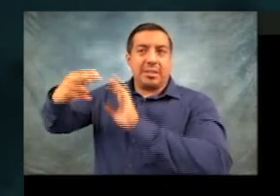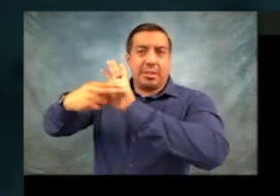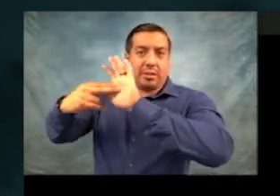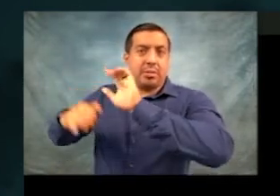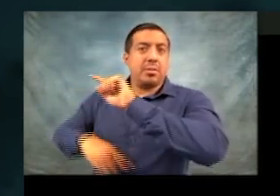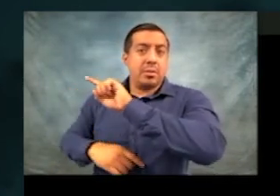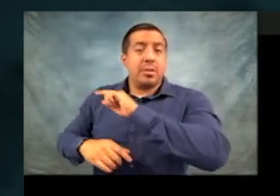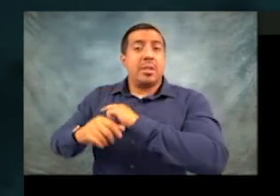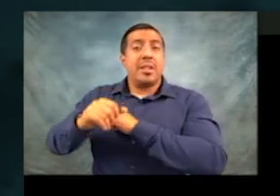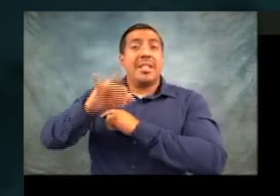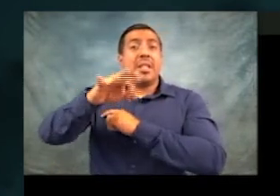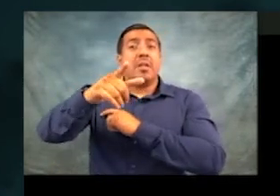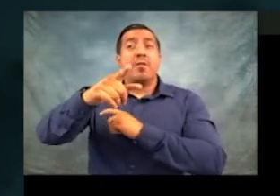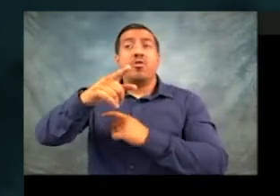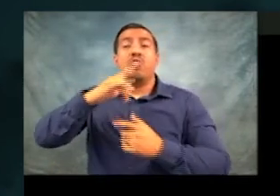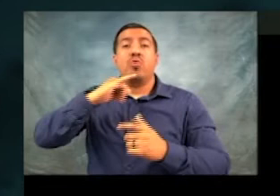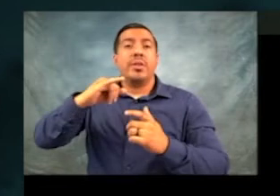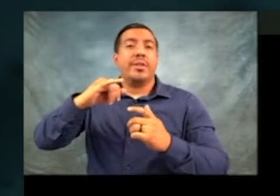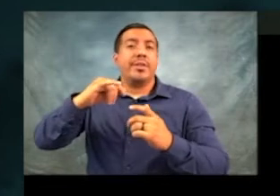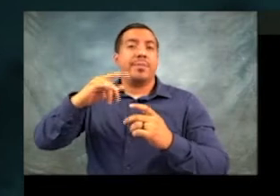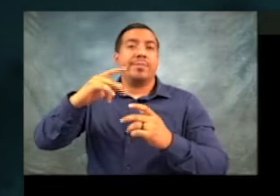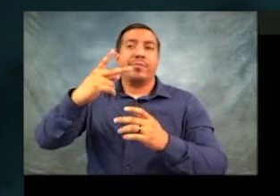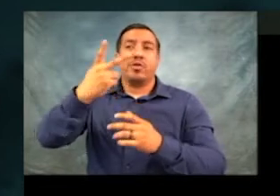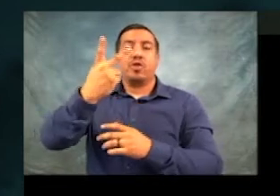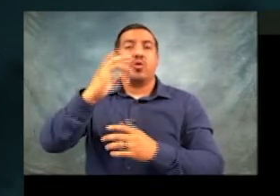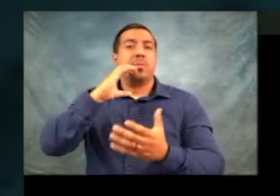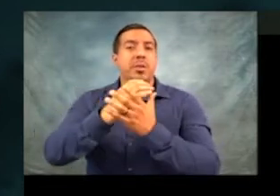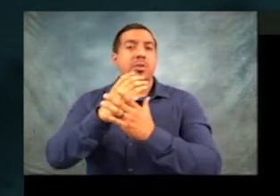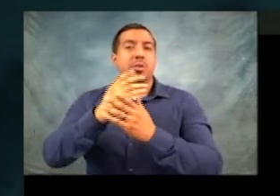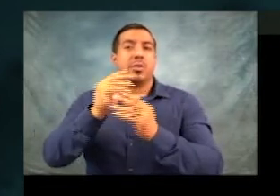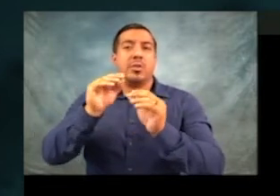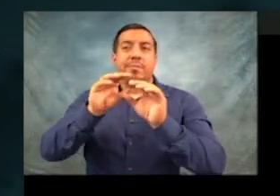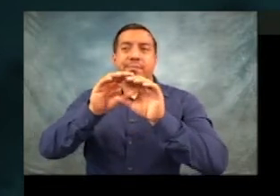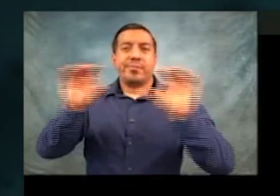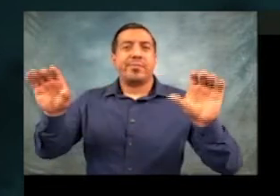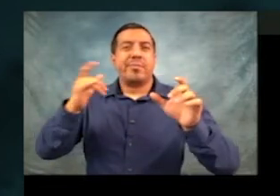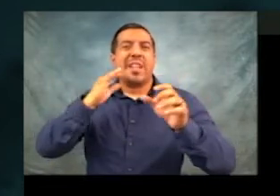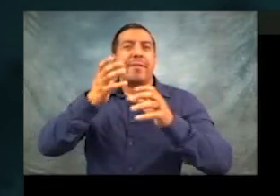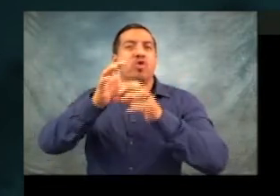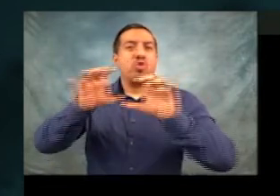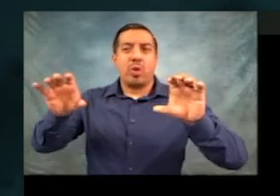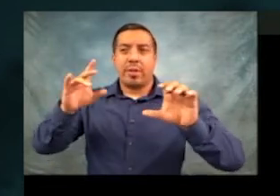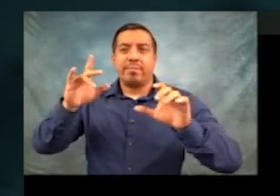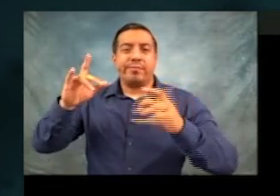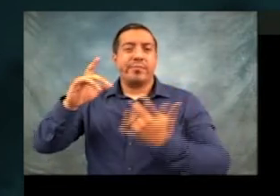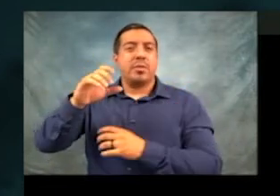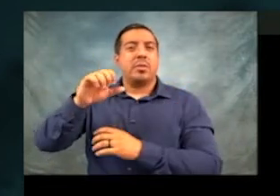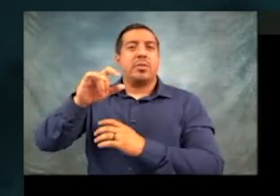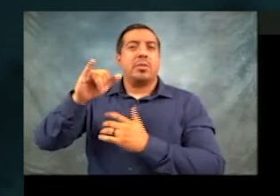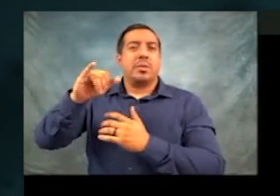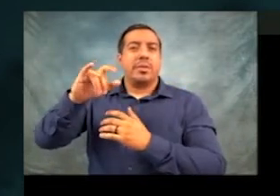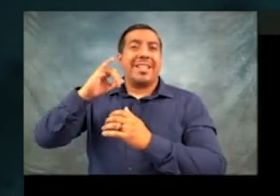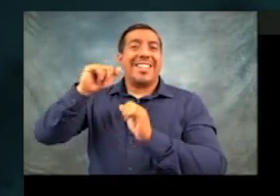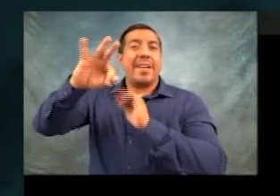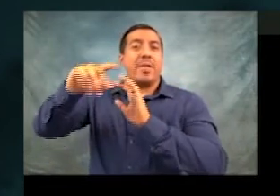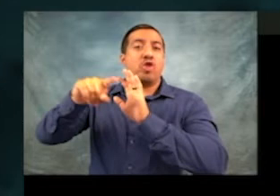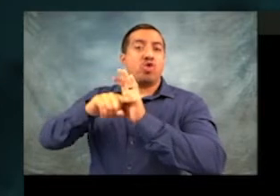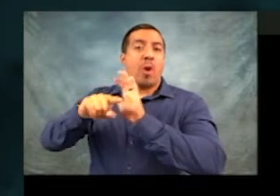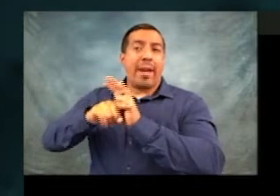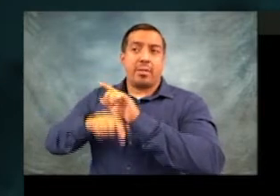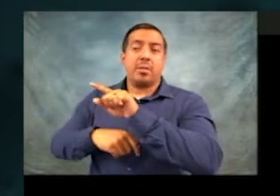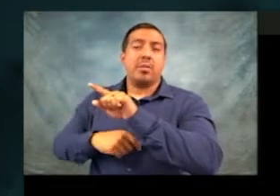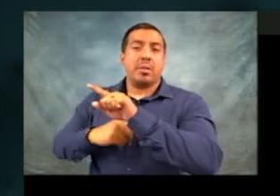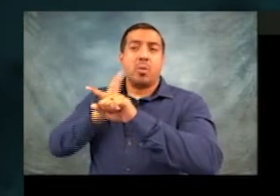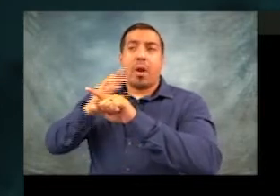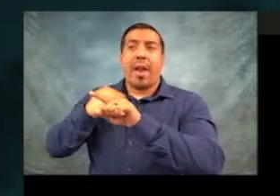there. And in fact, if you subtract these two images, so if you just take these two and subtract them, you get this image.